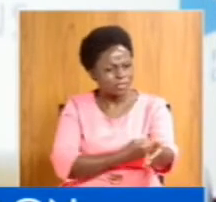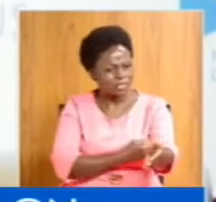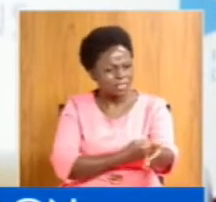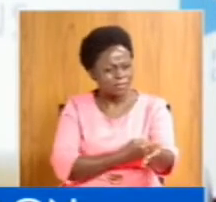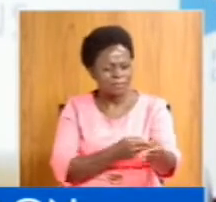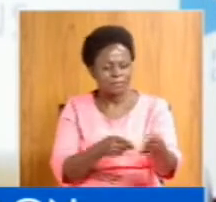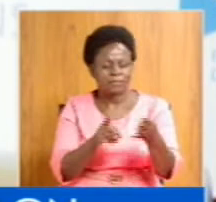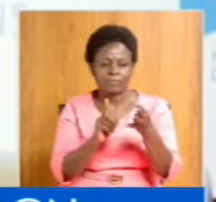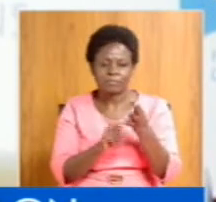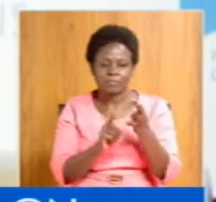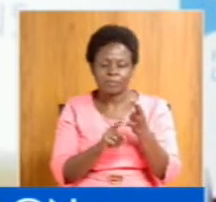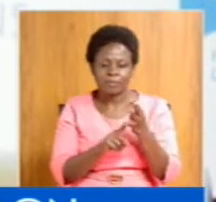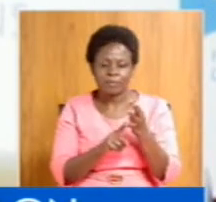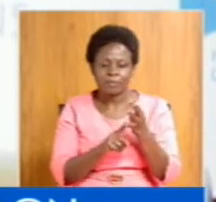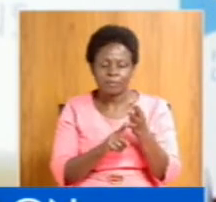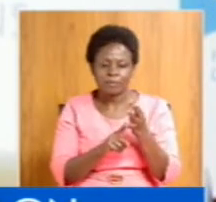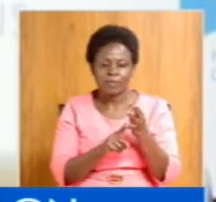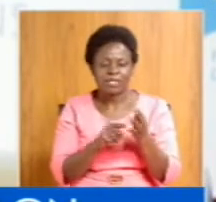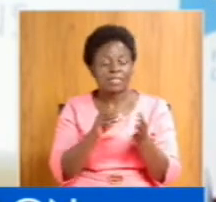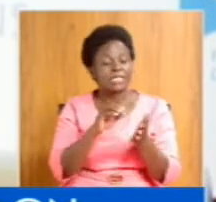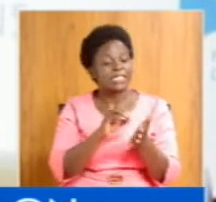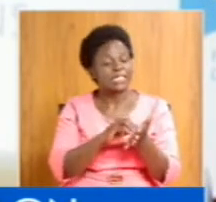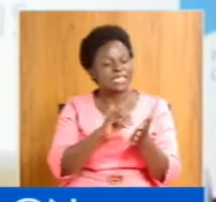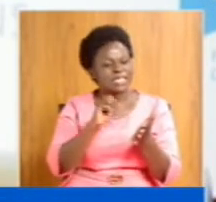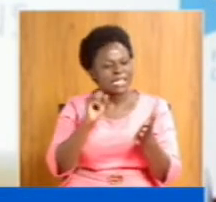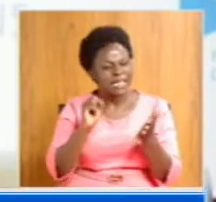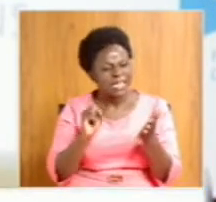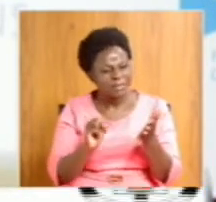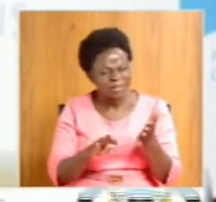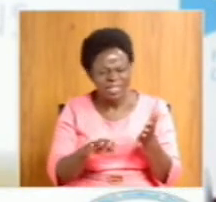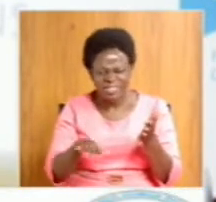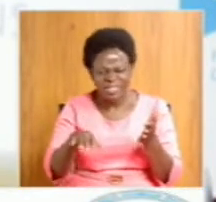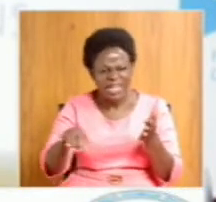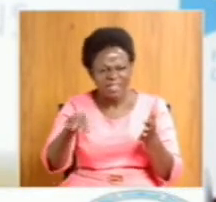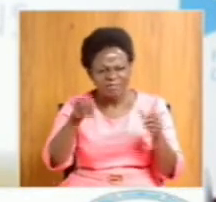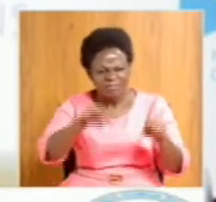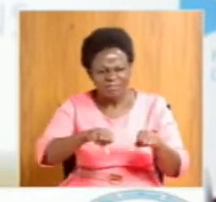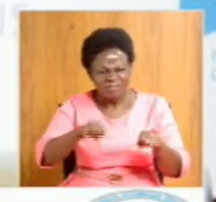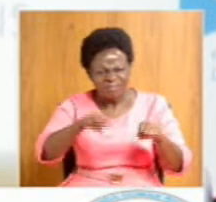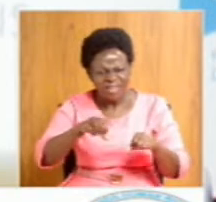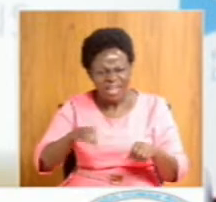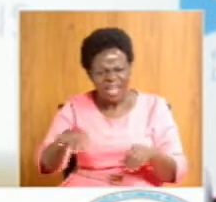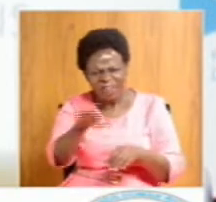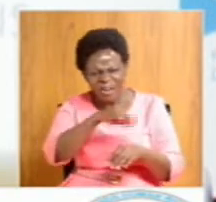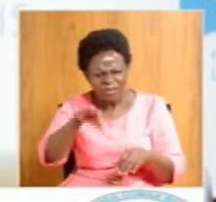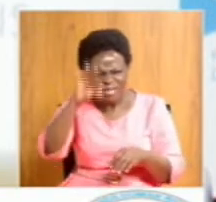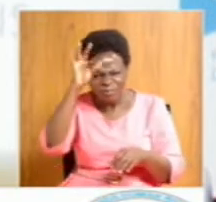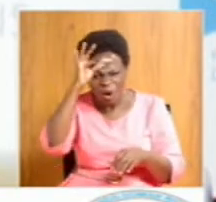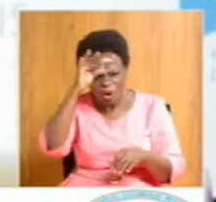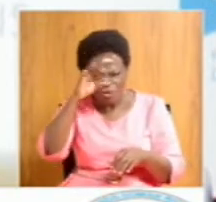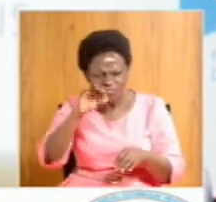Thirdly, fourthly, it eliminates illiterate environment, illiterate environment.